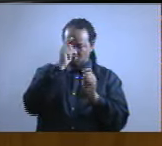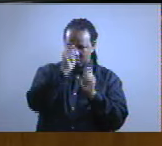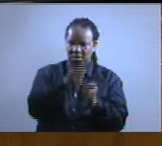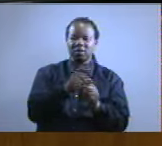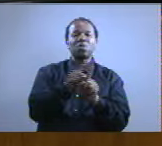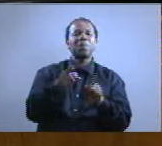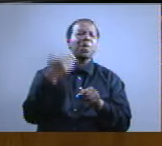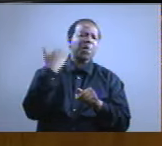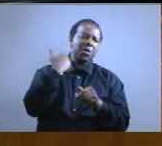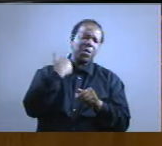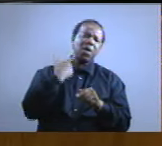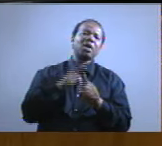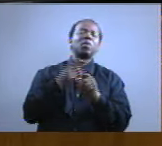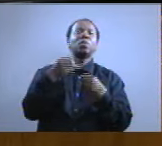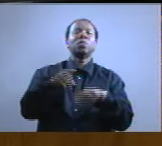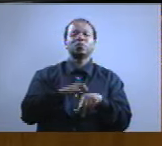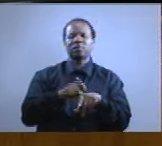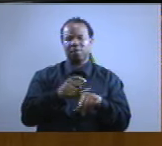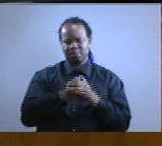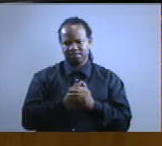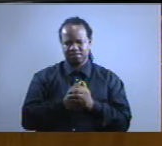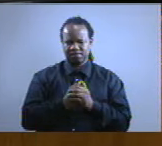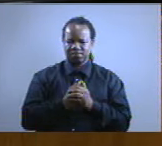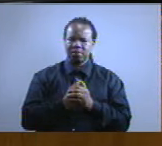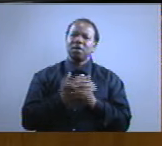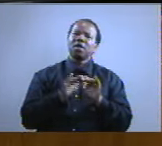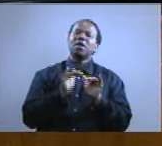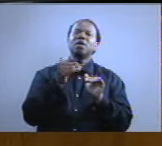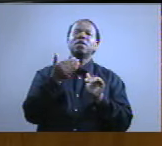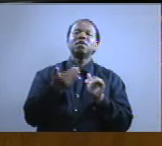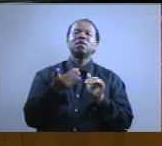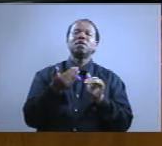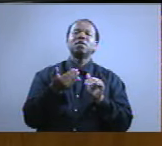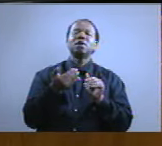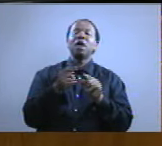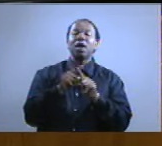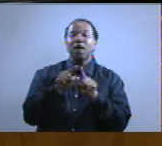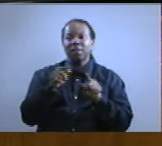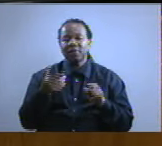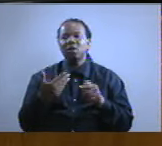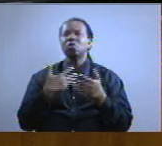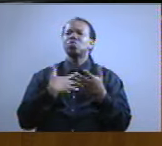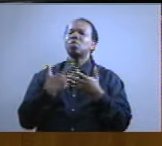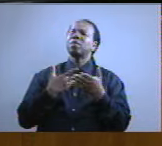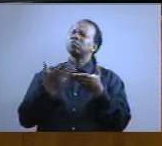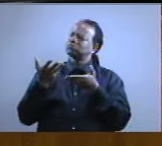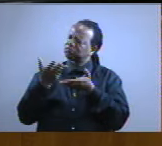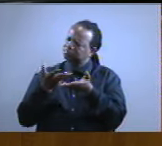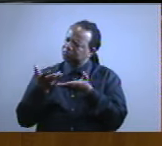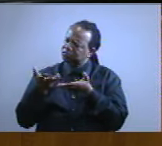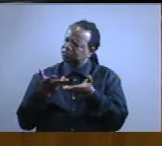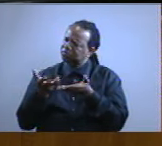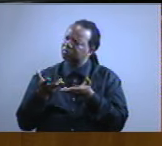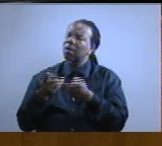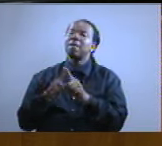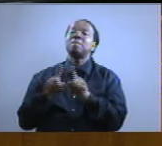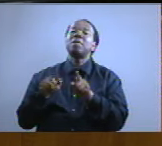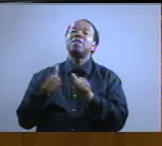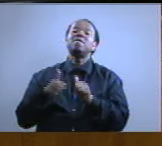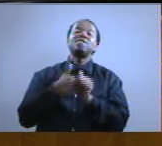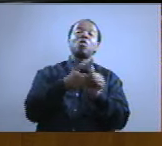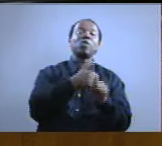costly and time-consuming, and that there should be scope for conciliation in line with the Convention of the